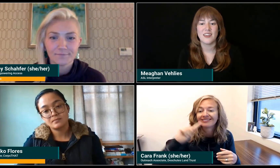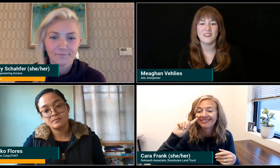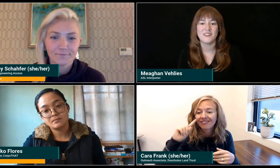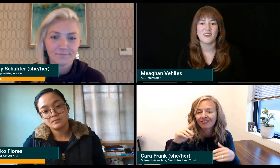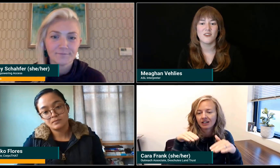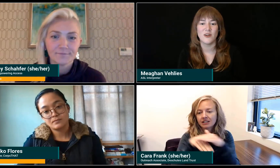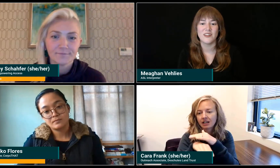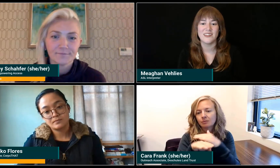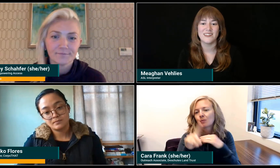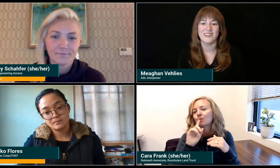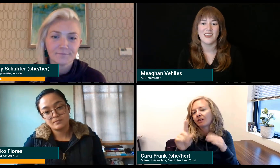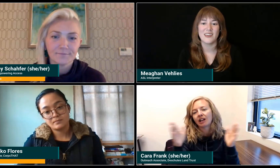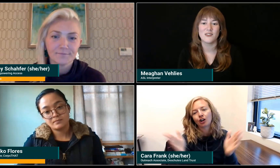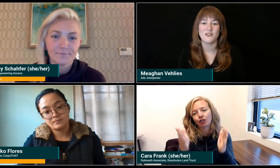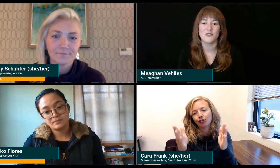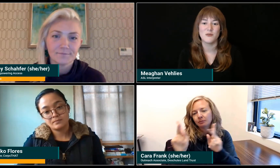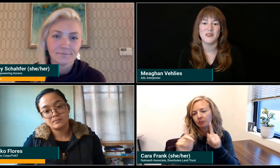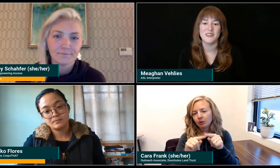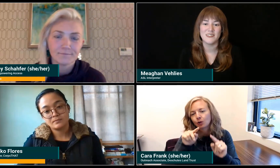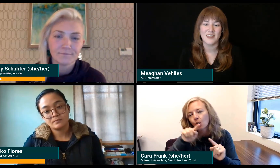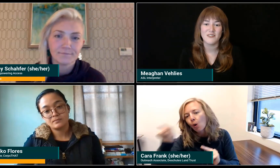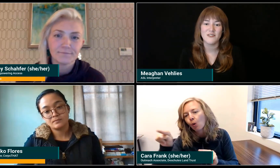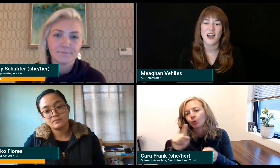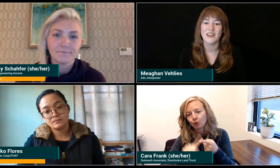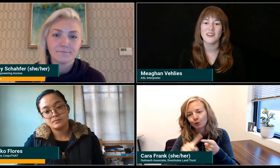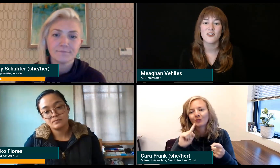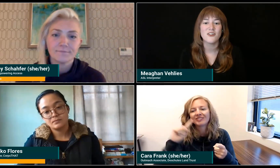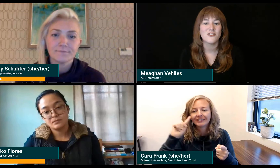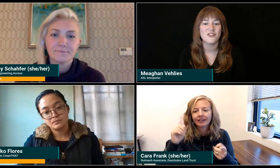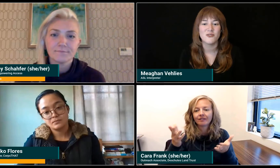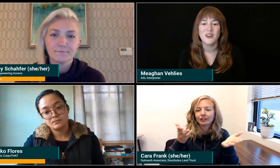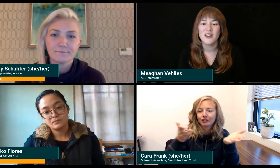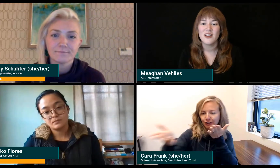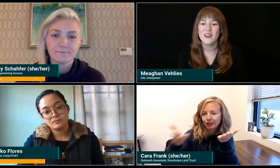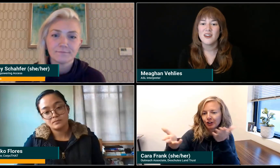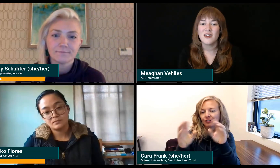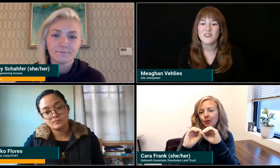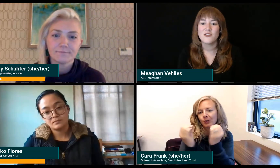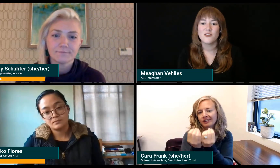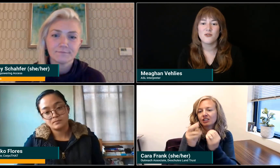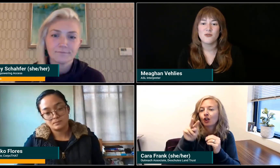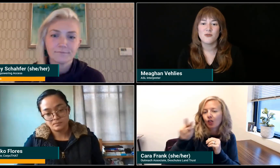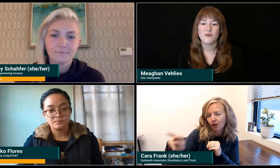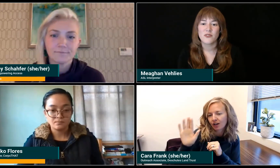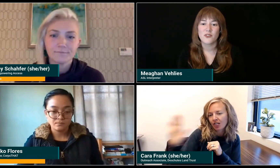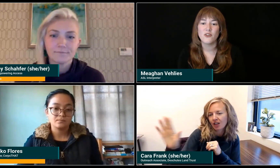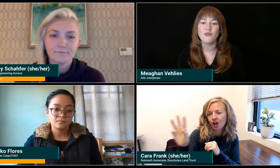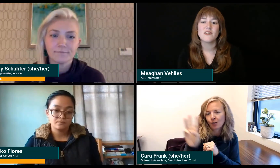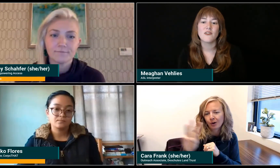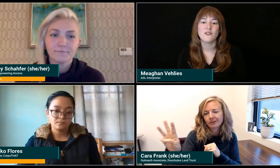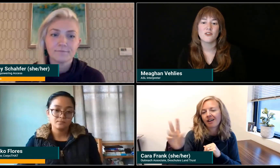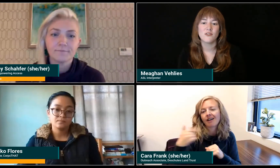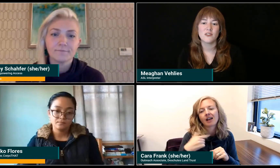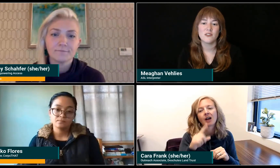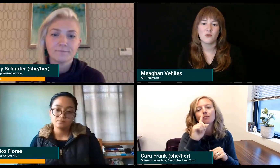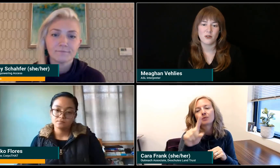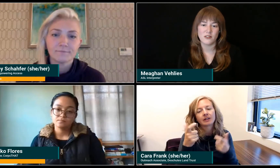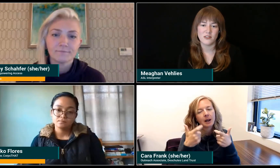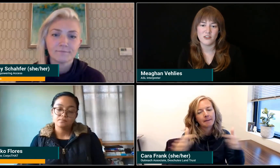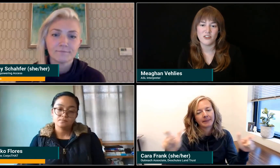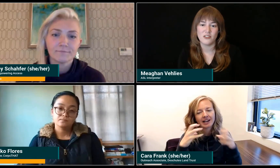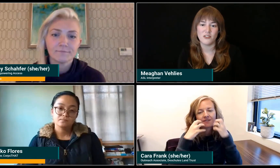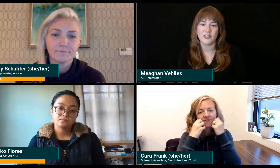of get a taste of what it is like to be deaf, I encourage you to go to a deaf